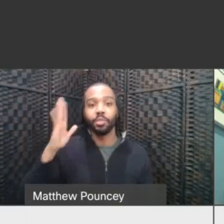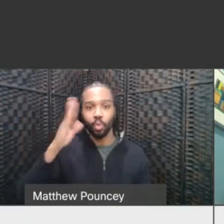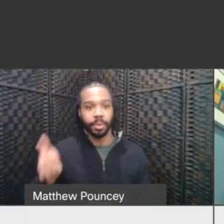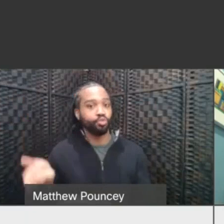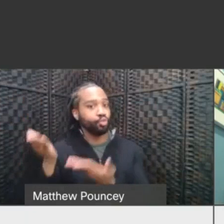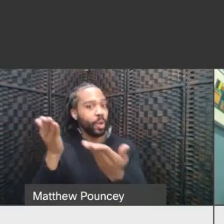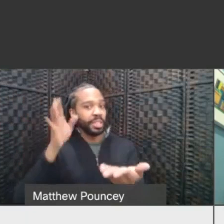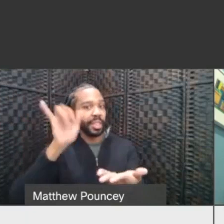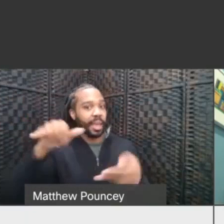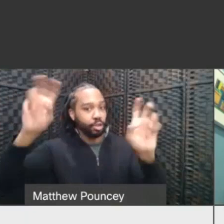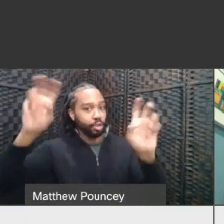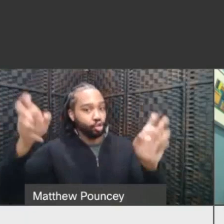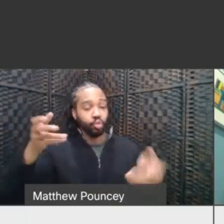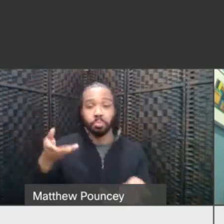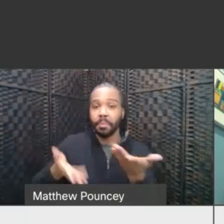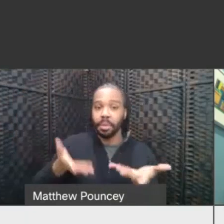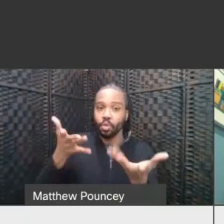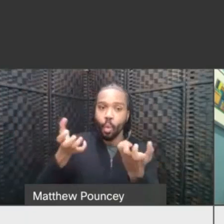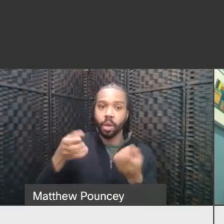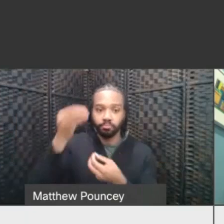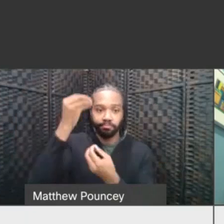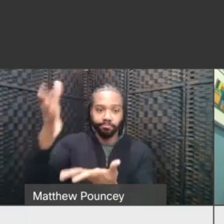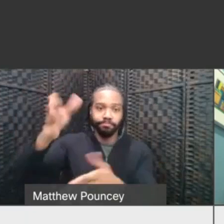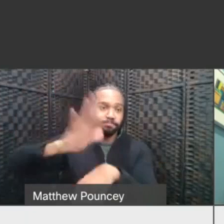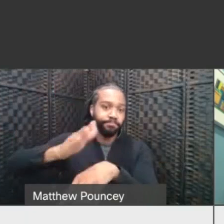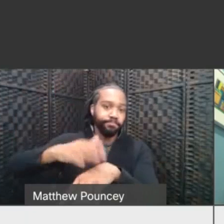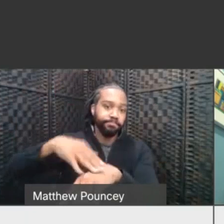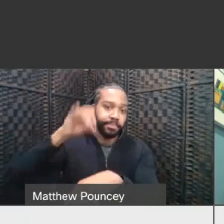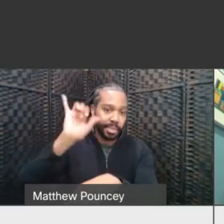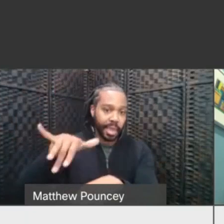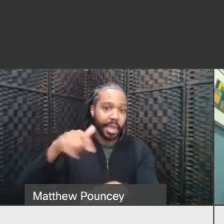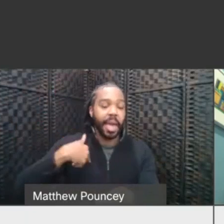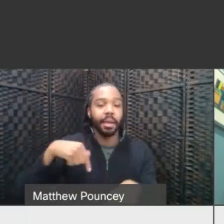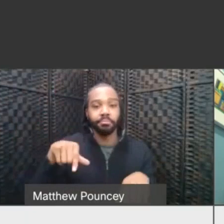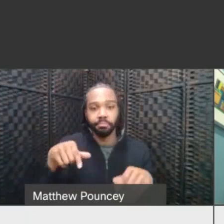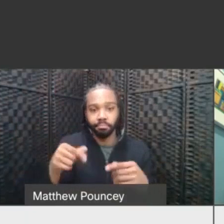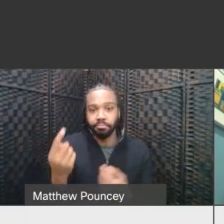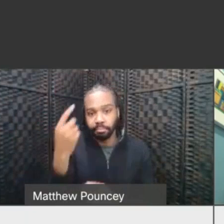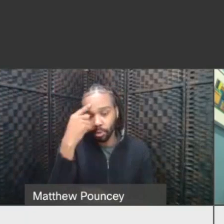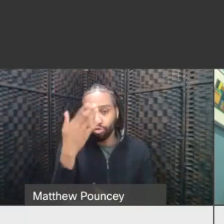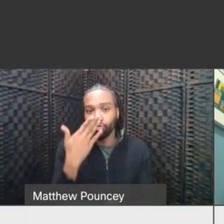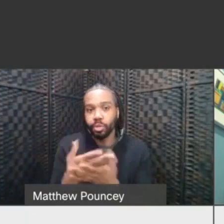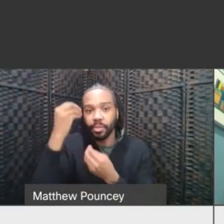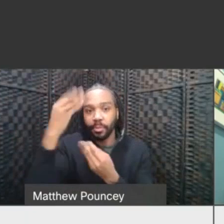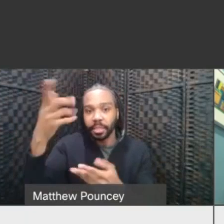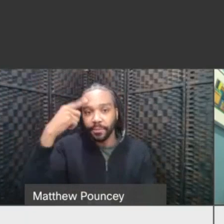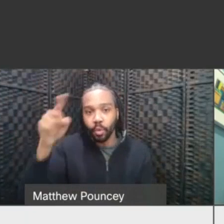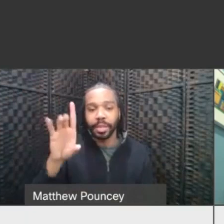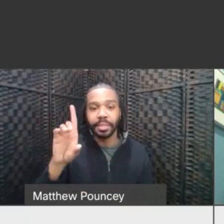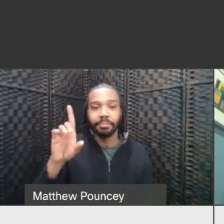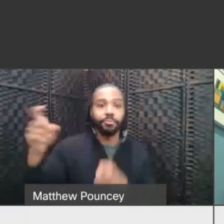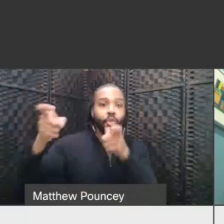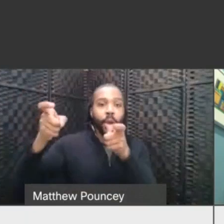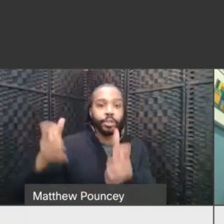might want to let people know that. And I will also let the director know that she'll be to expect a question about